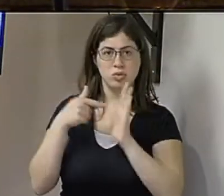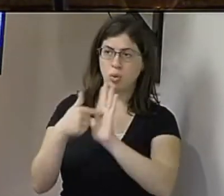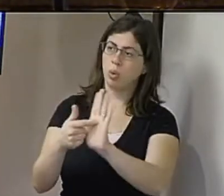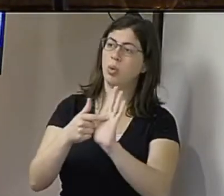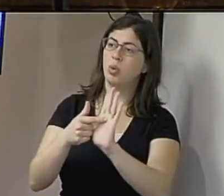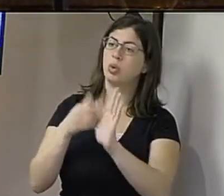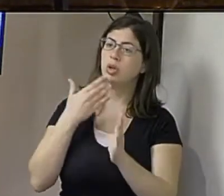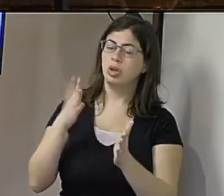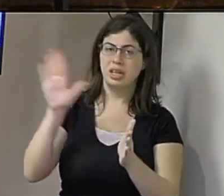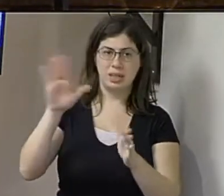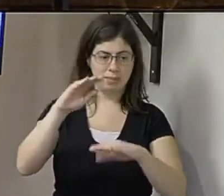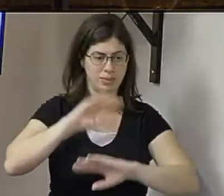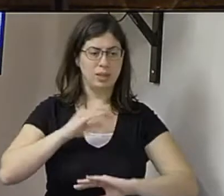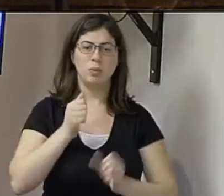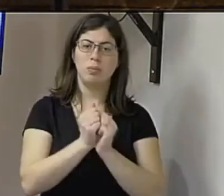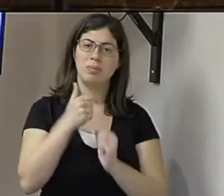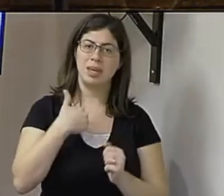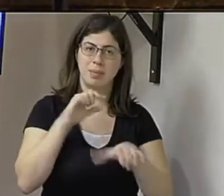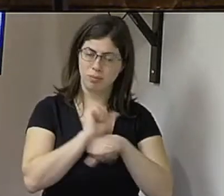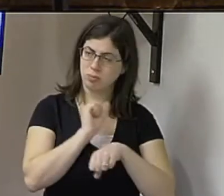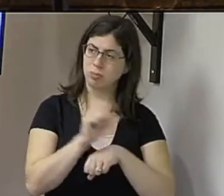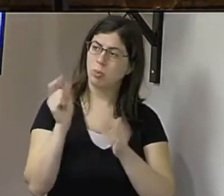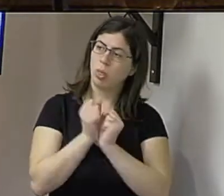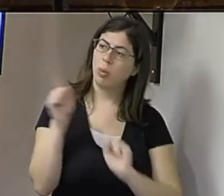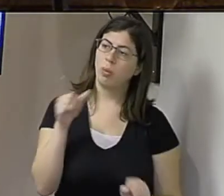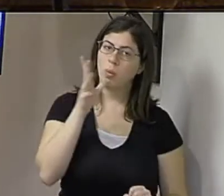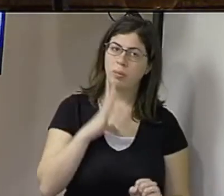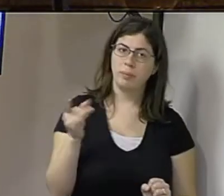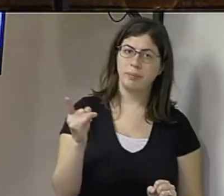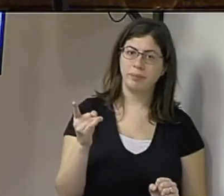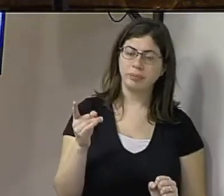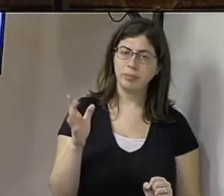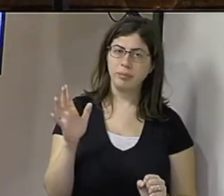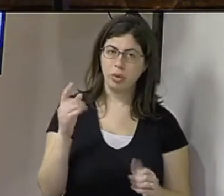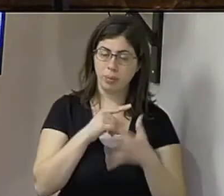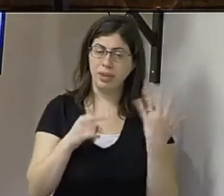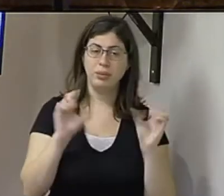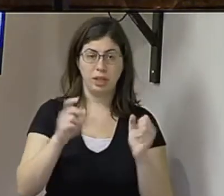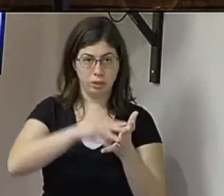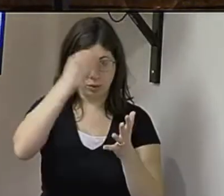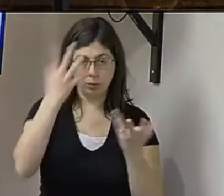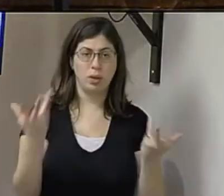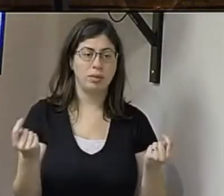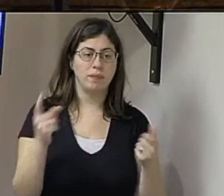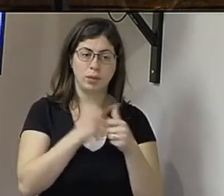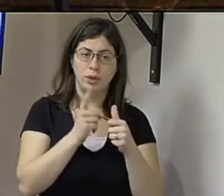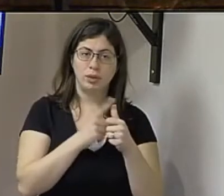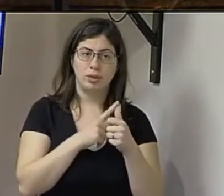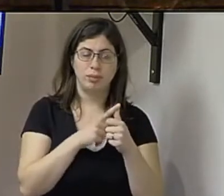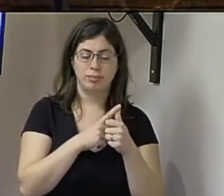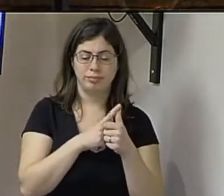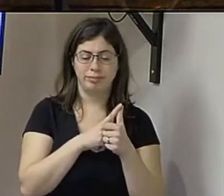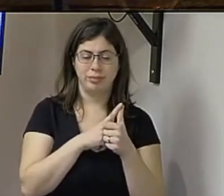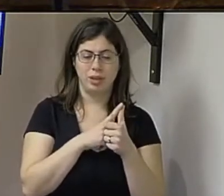presented so that he is pleased with me at the job that I've done. So a couple of things that we can learn from this. Number one, just as a side